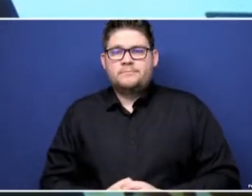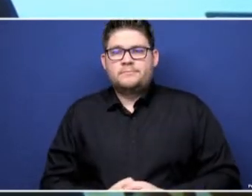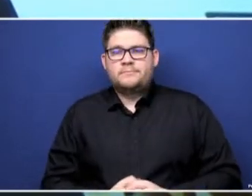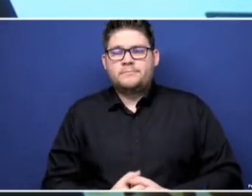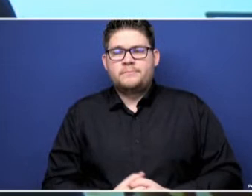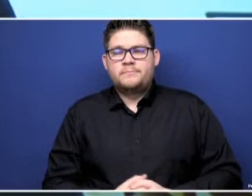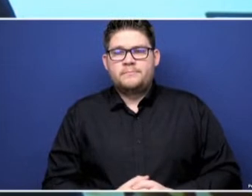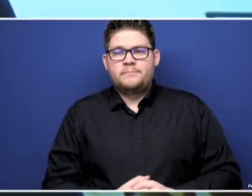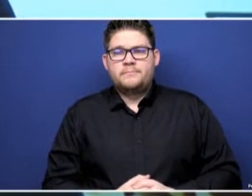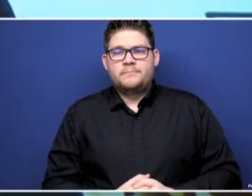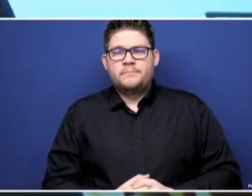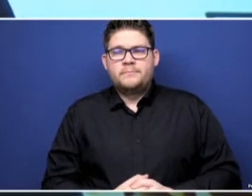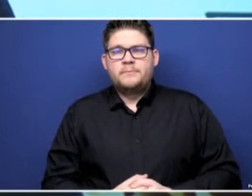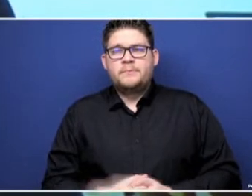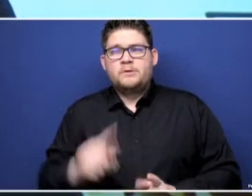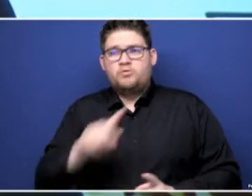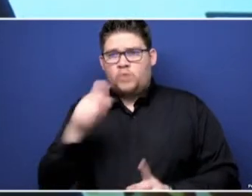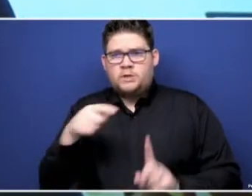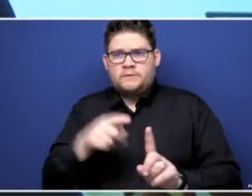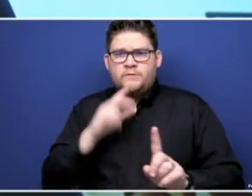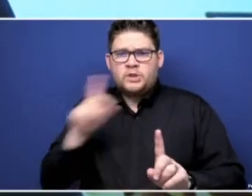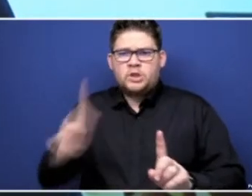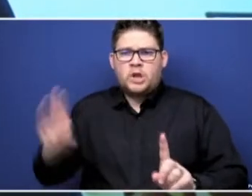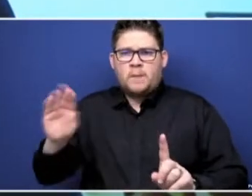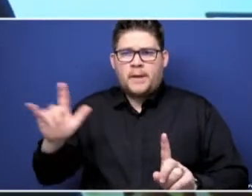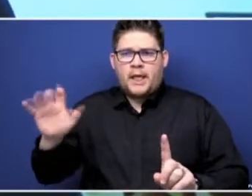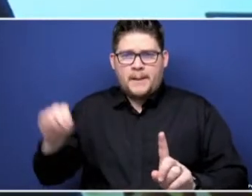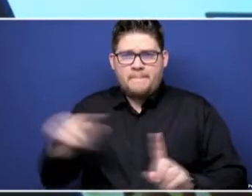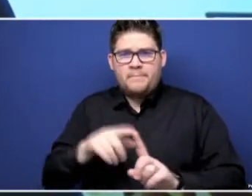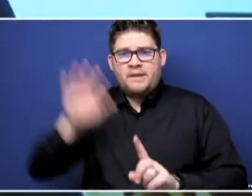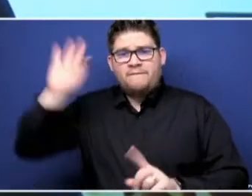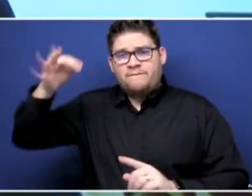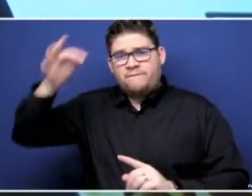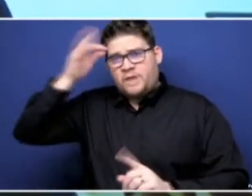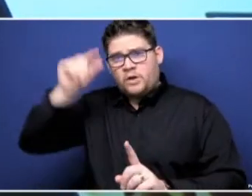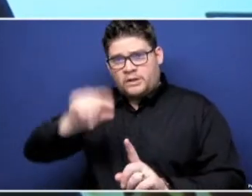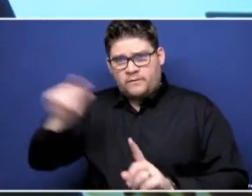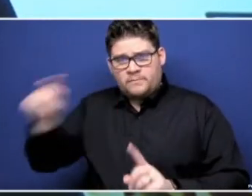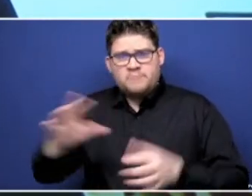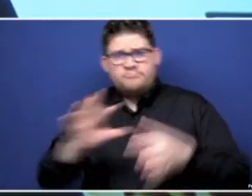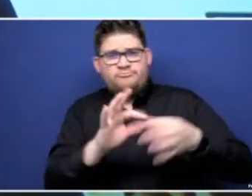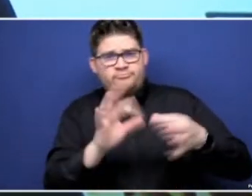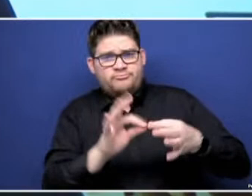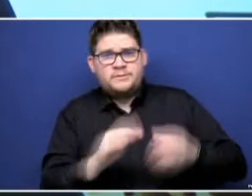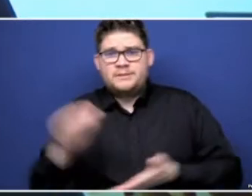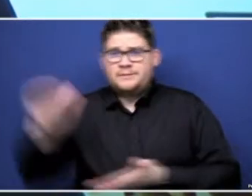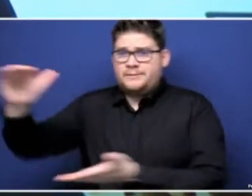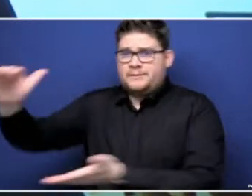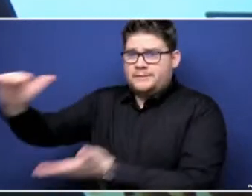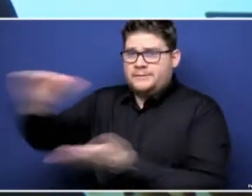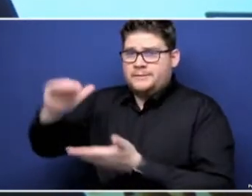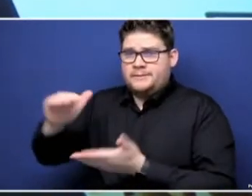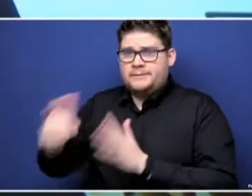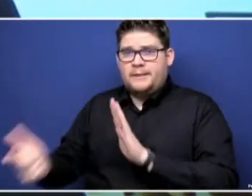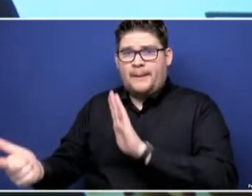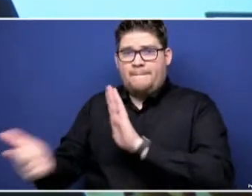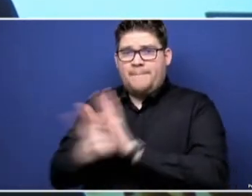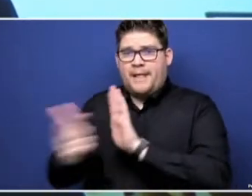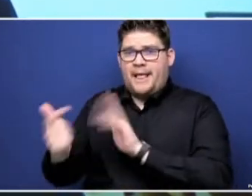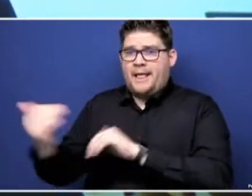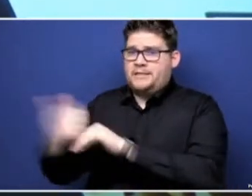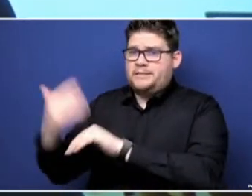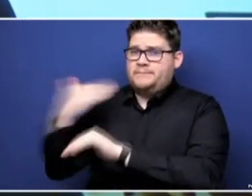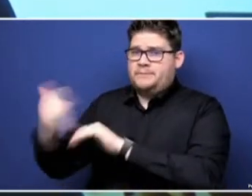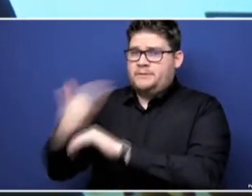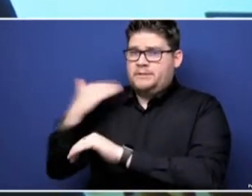won't be impacted by the ban. You know, I think that we've been very, very lucky, and my experience so